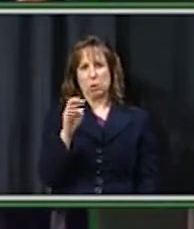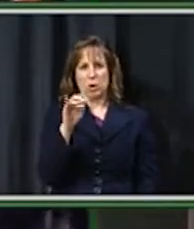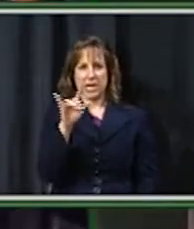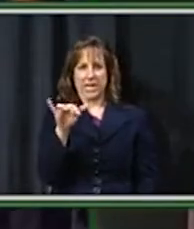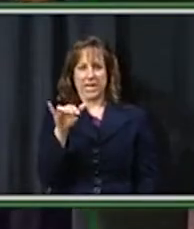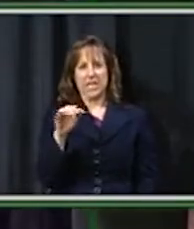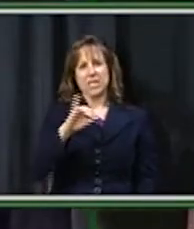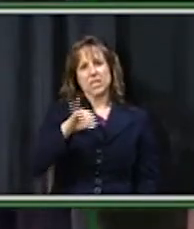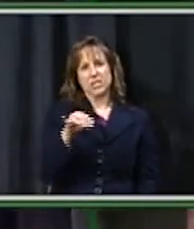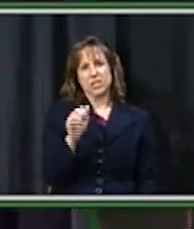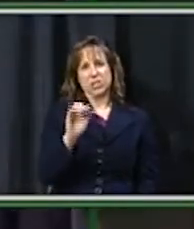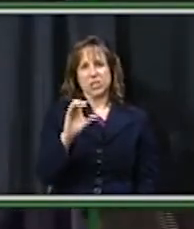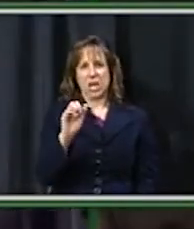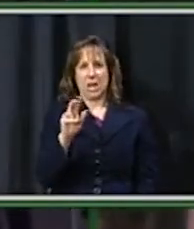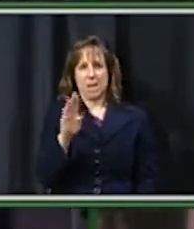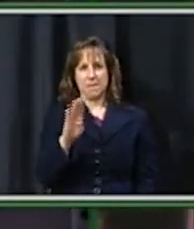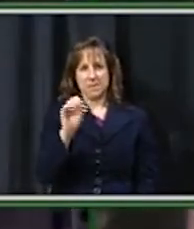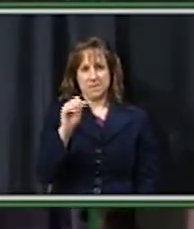Jacob Scott.